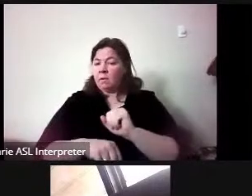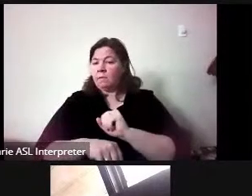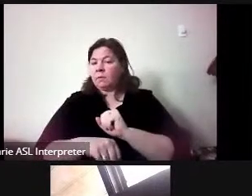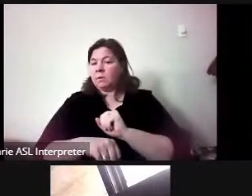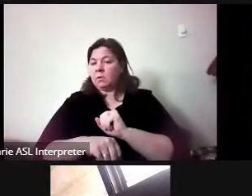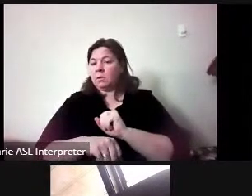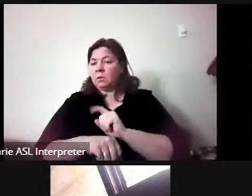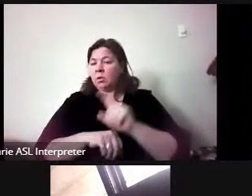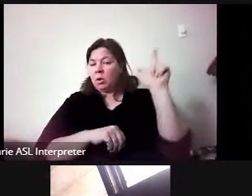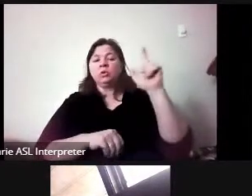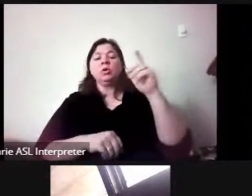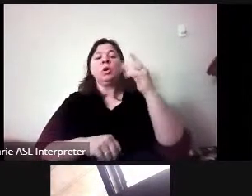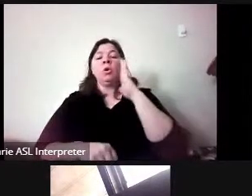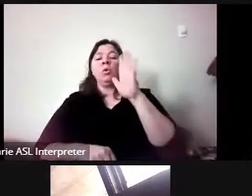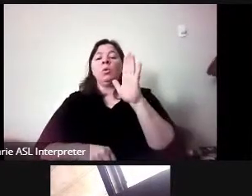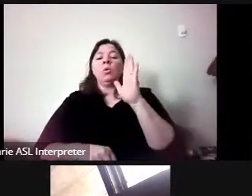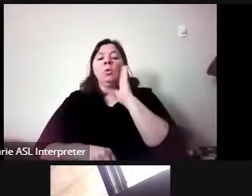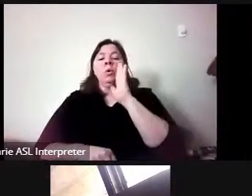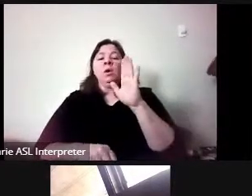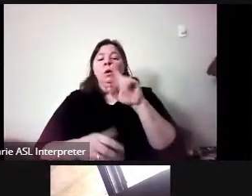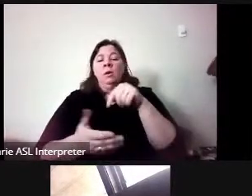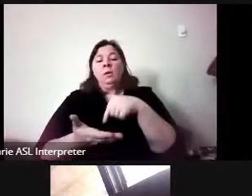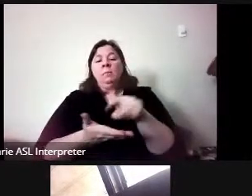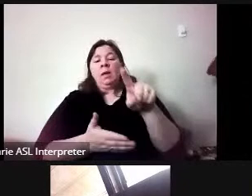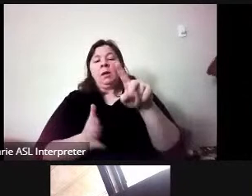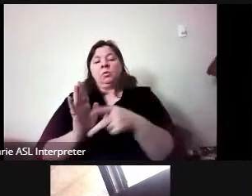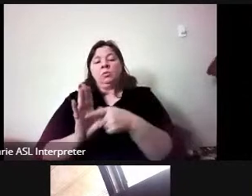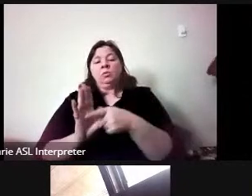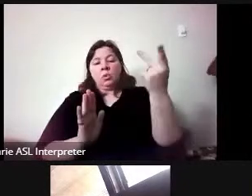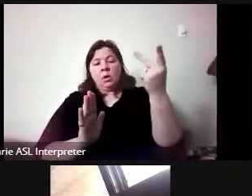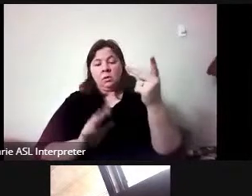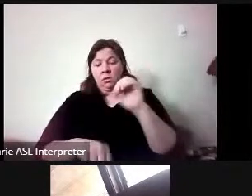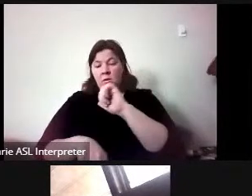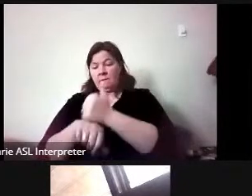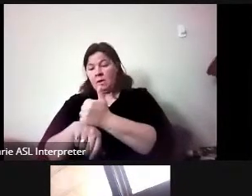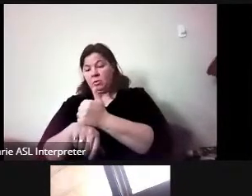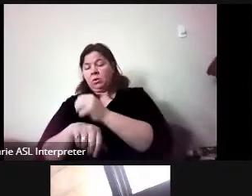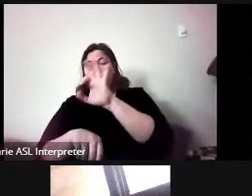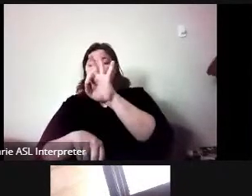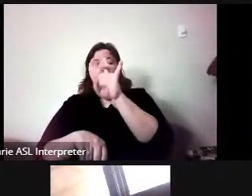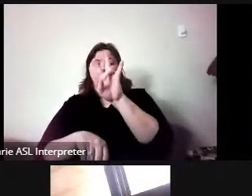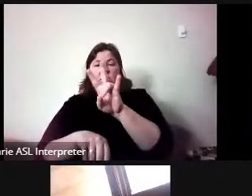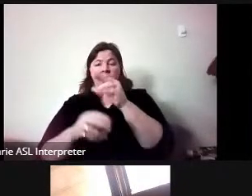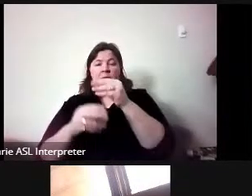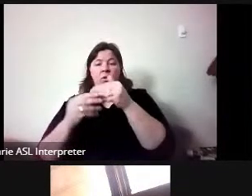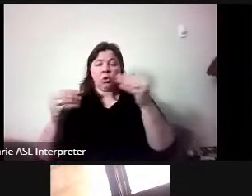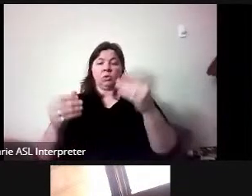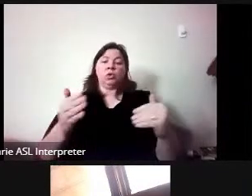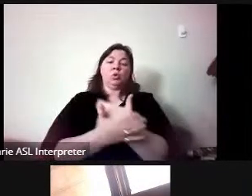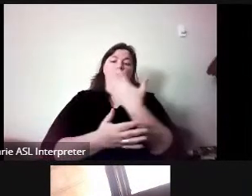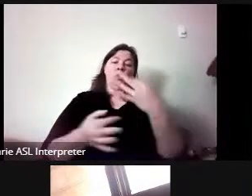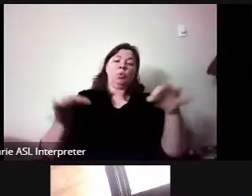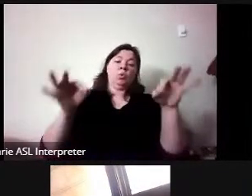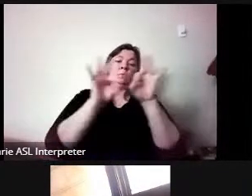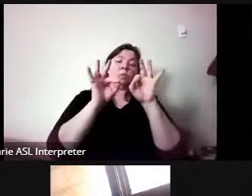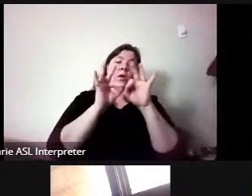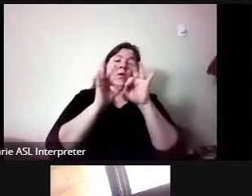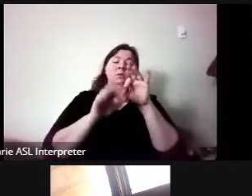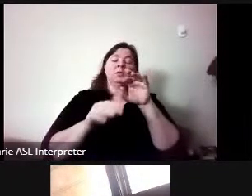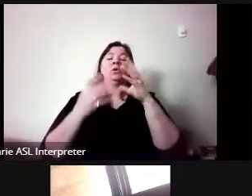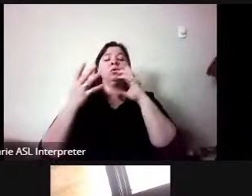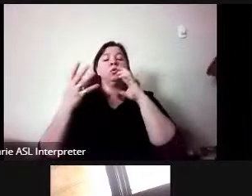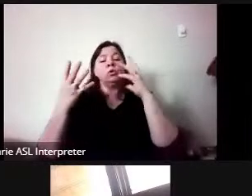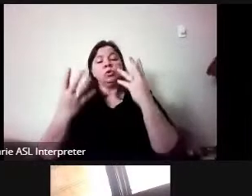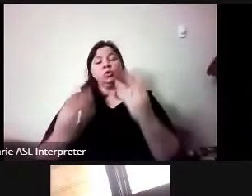twice. Once to be a founder, $97, or the new price when we go into our soft launch. And then when